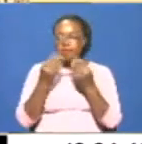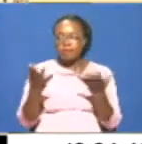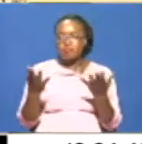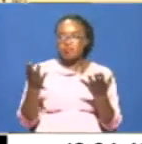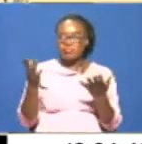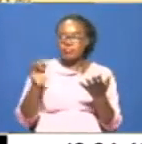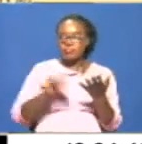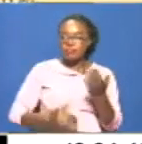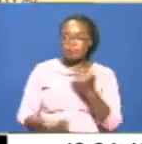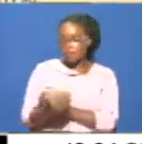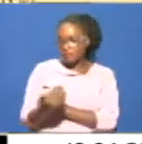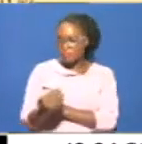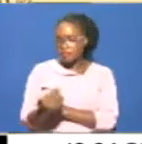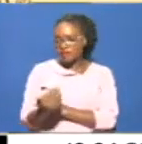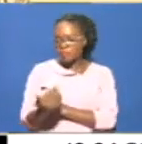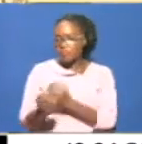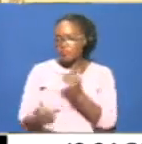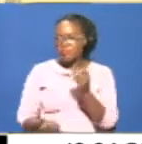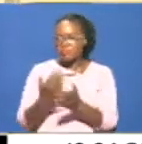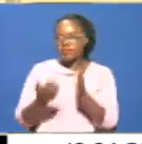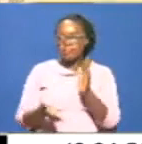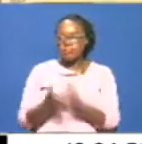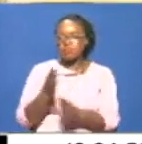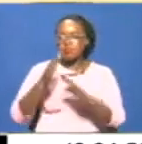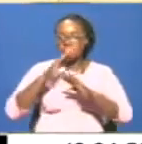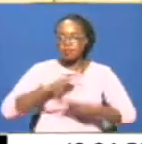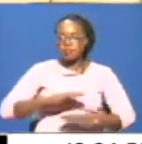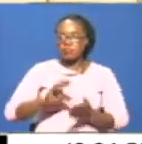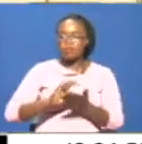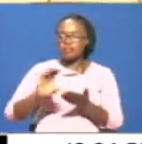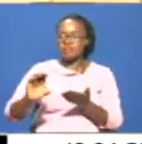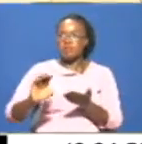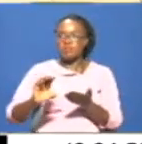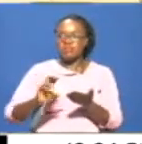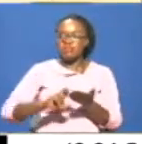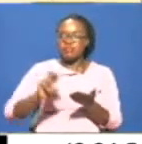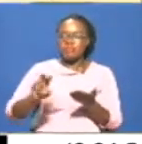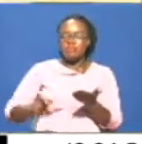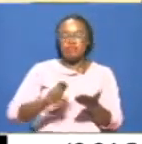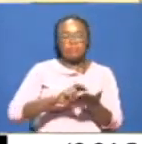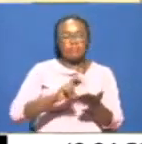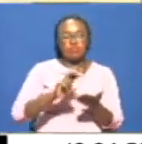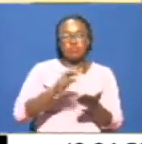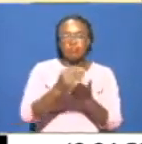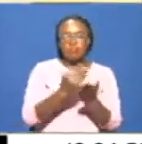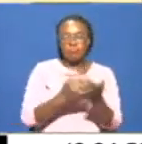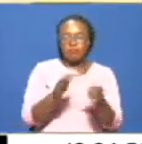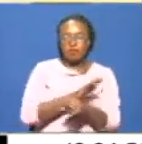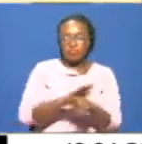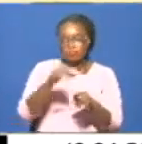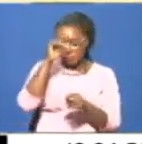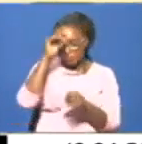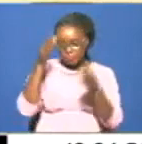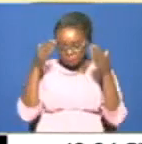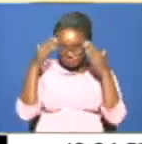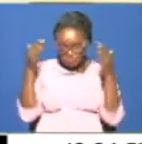this morning launched an emergency relief cash transfer program in fulfillment of the government commitment